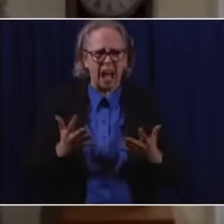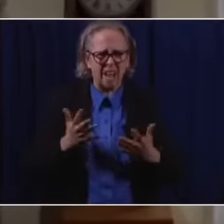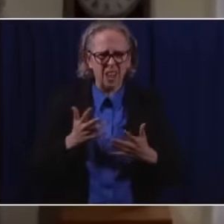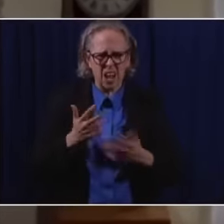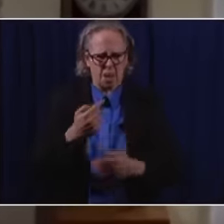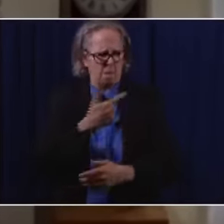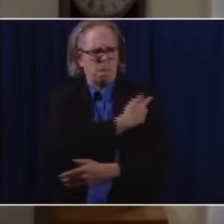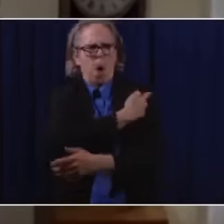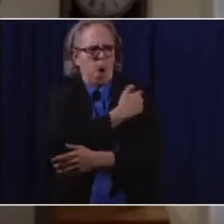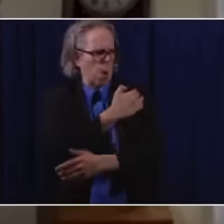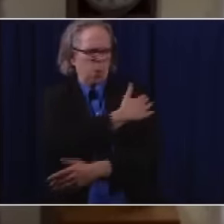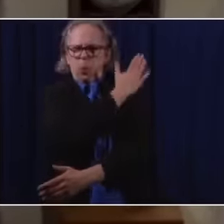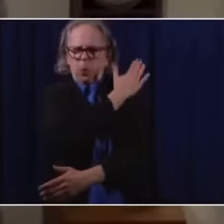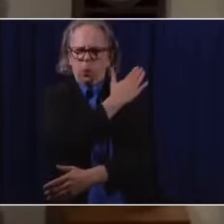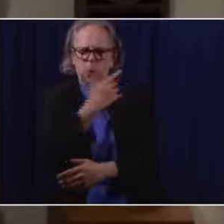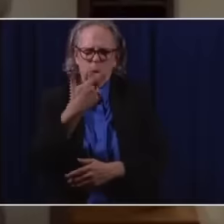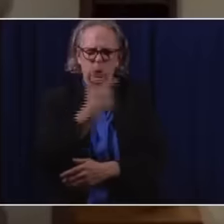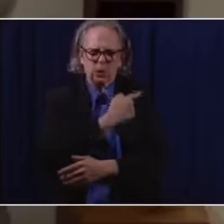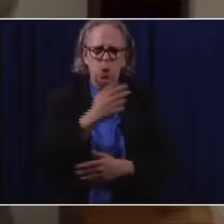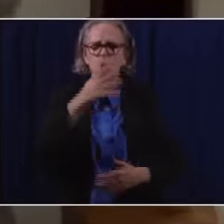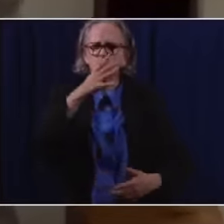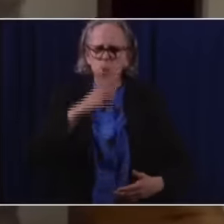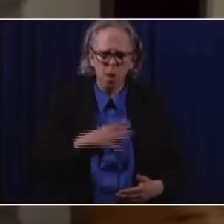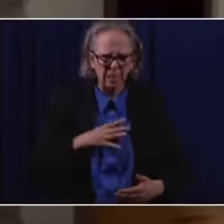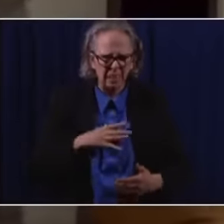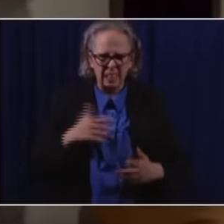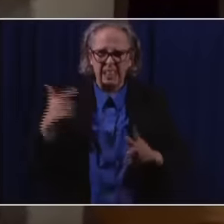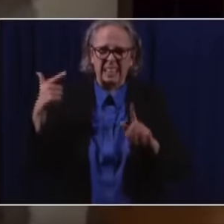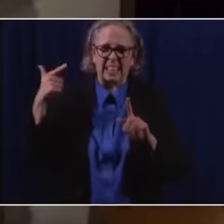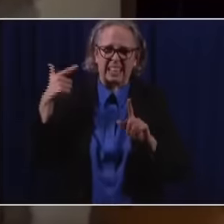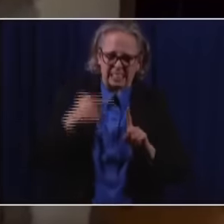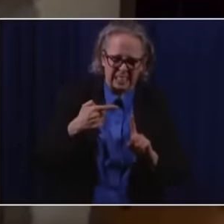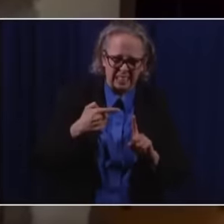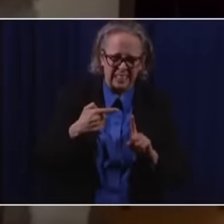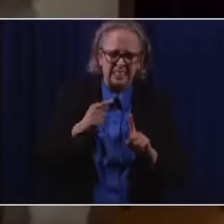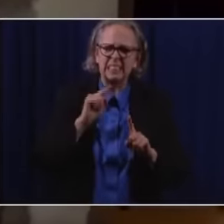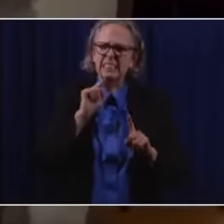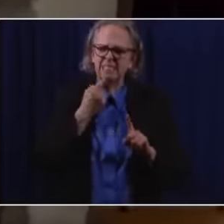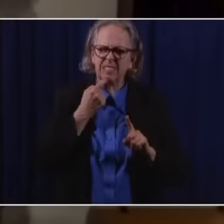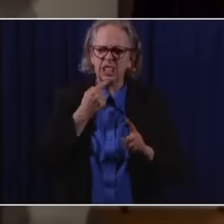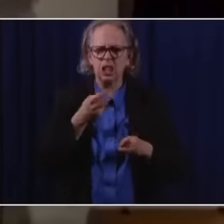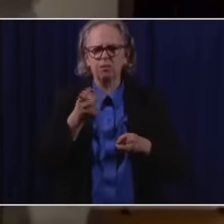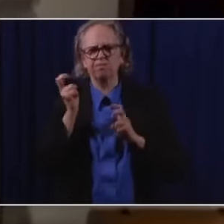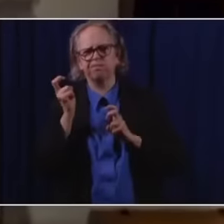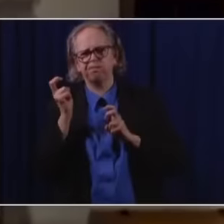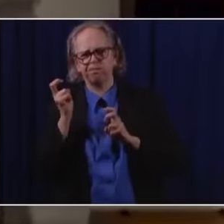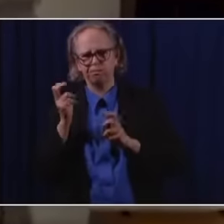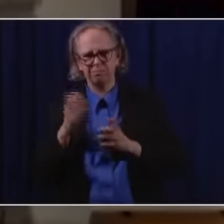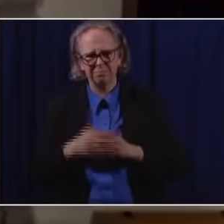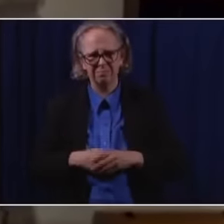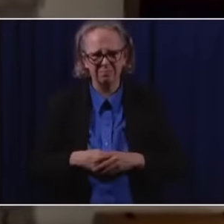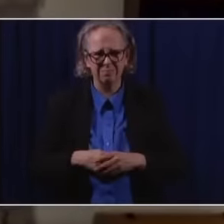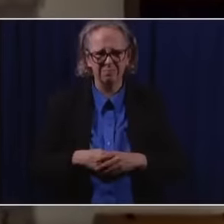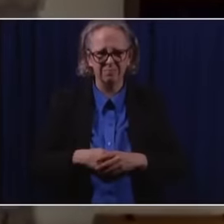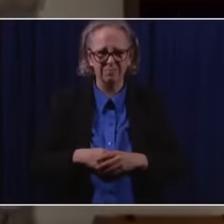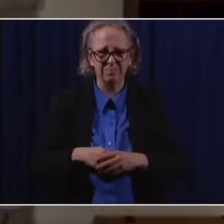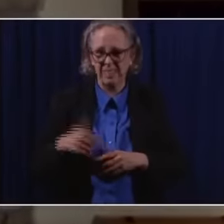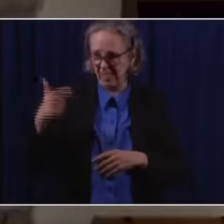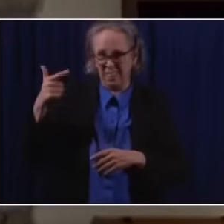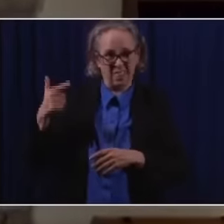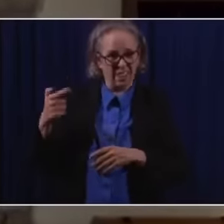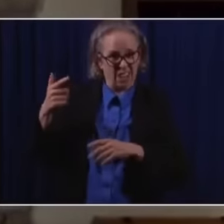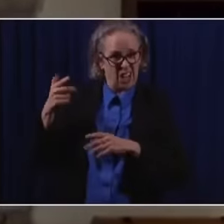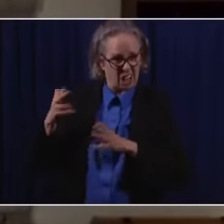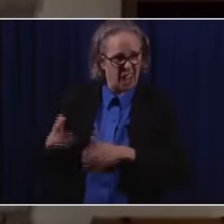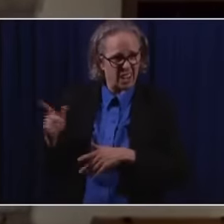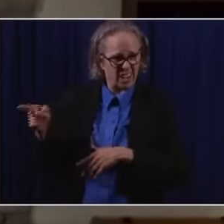was hit by the car is said to have suffered serious injuries. The suspect, who is accused of this crime of opening fire on